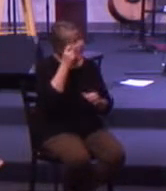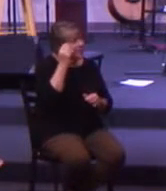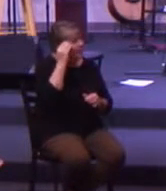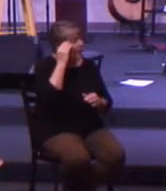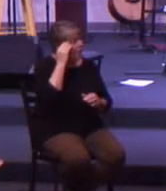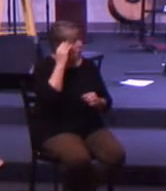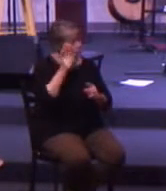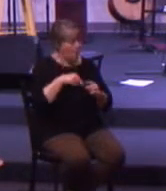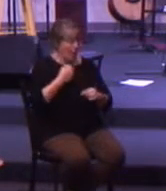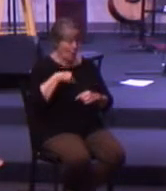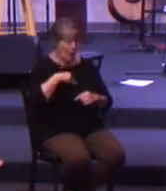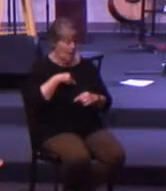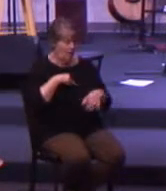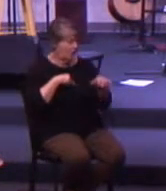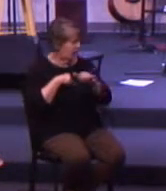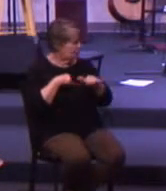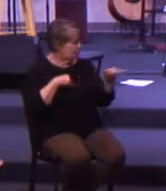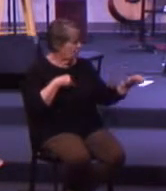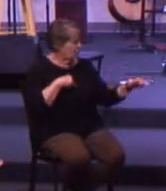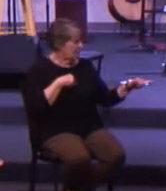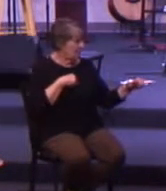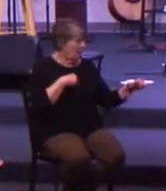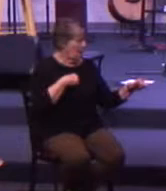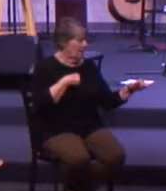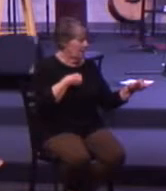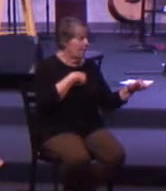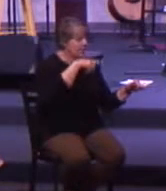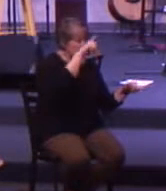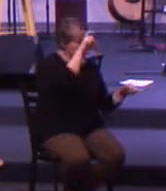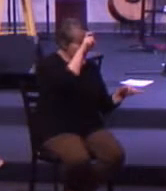like the Egyptians had some gods that the Israelites were